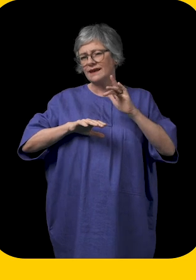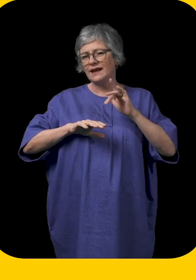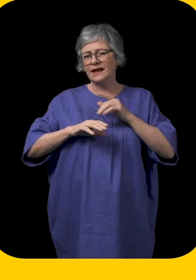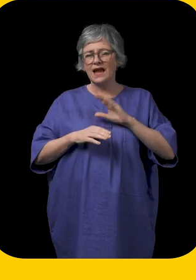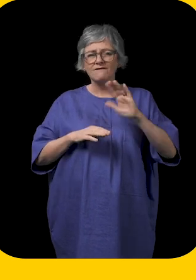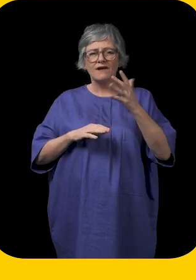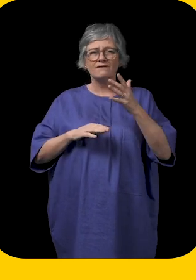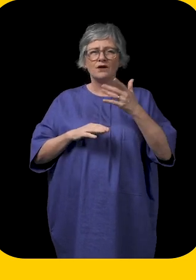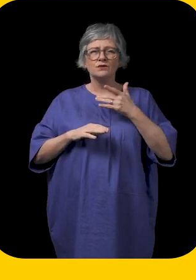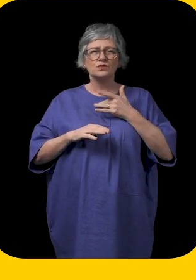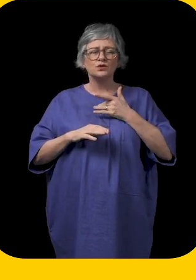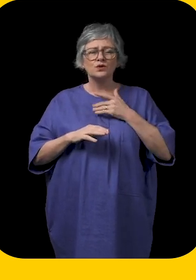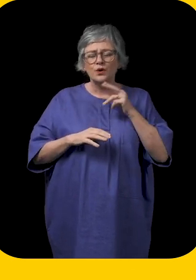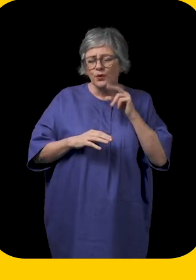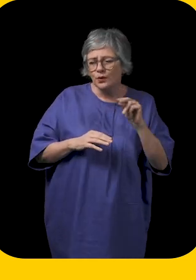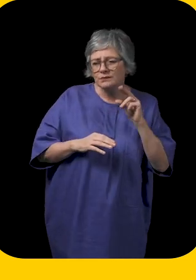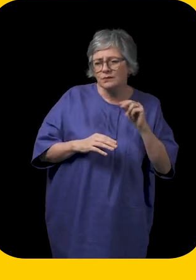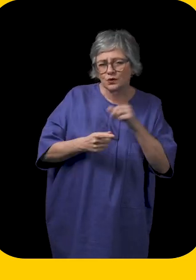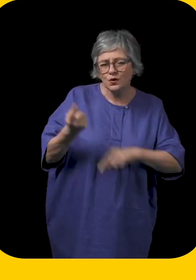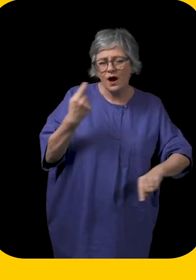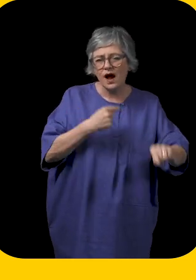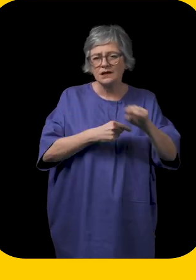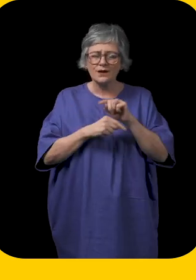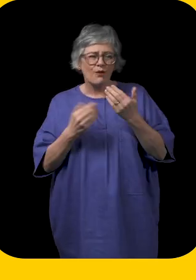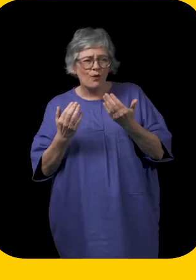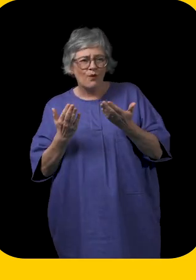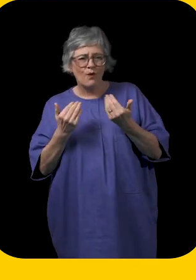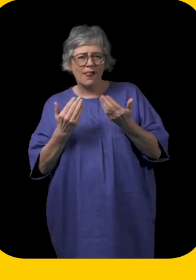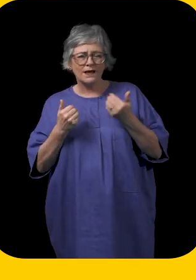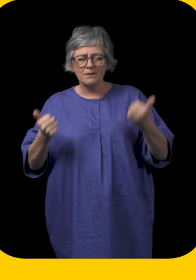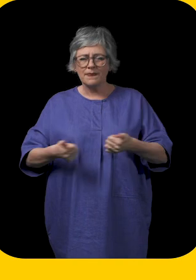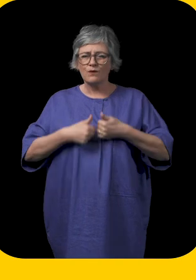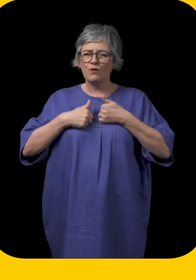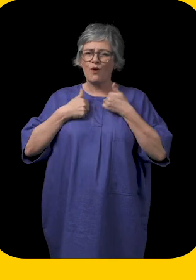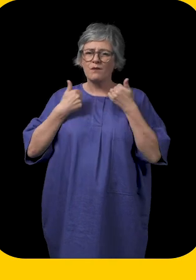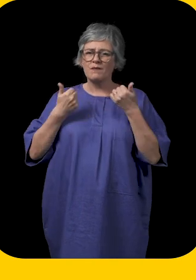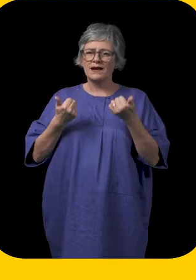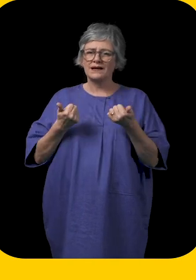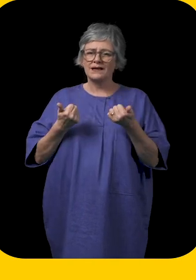light to your softly whispered duas, welcoming the morning.